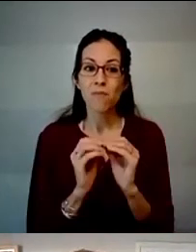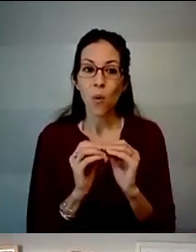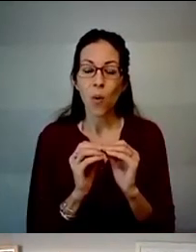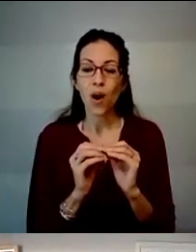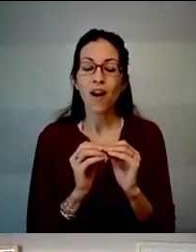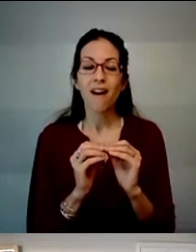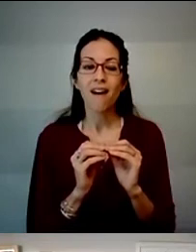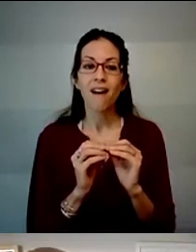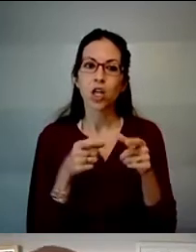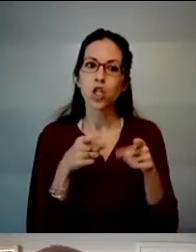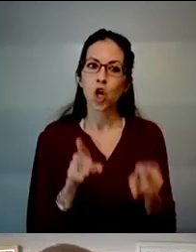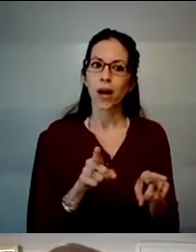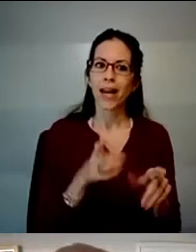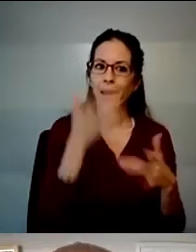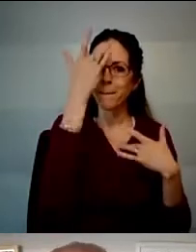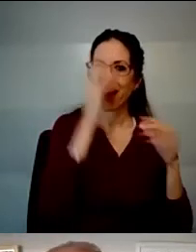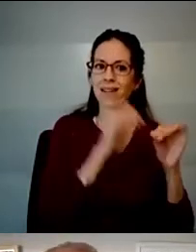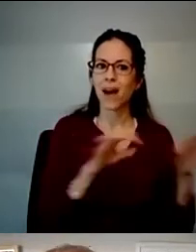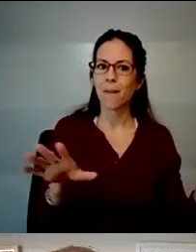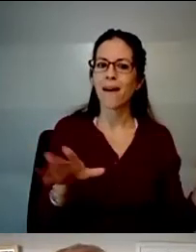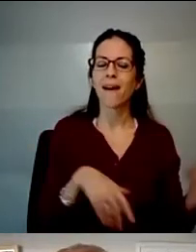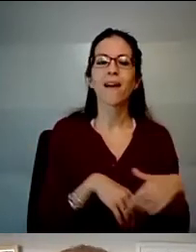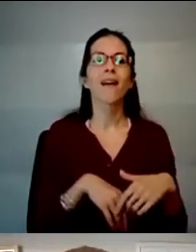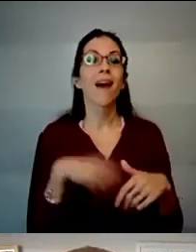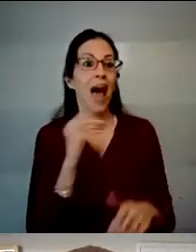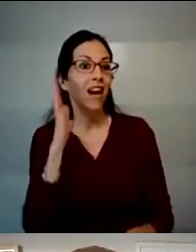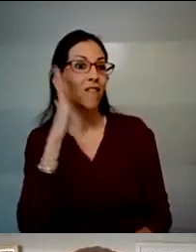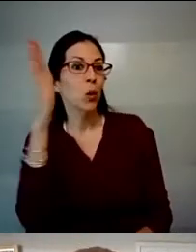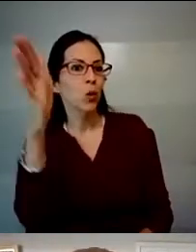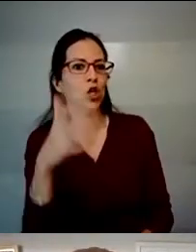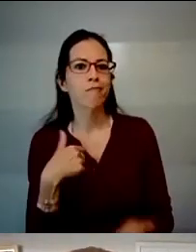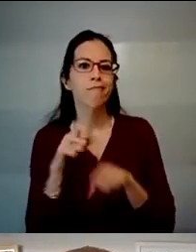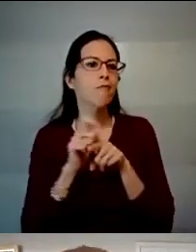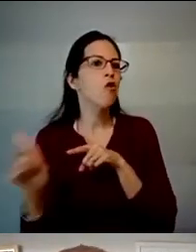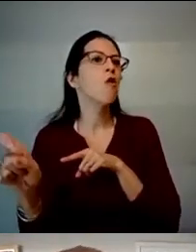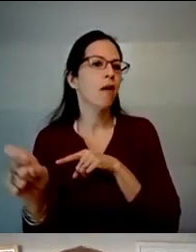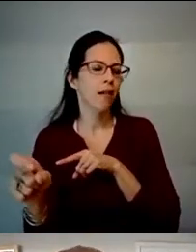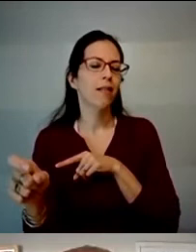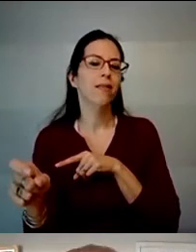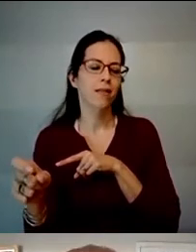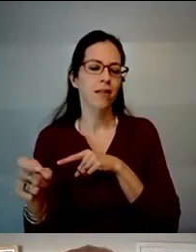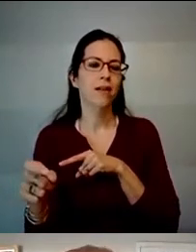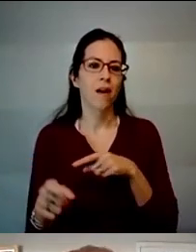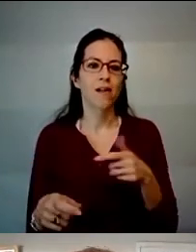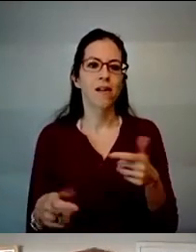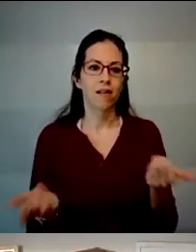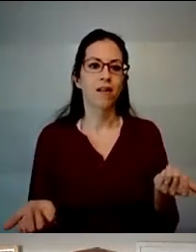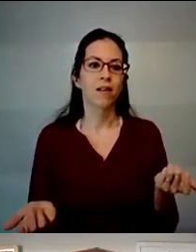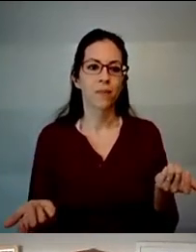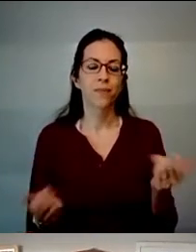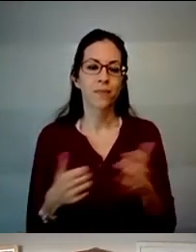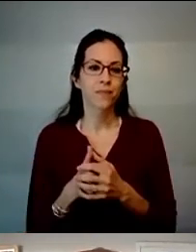in the pandemic, and what I hope to do more of in the future is, you know, getting on the phone with folks. And now, you know, to the